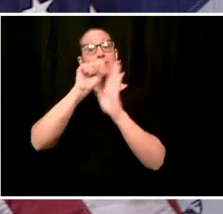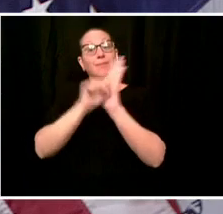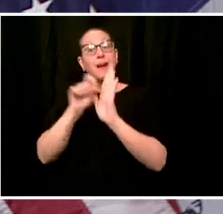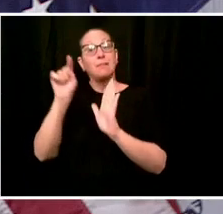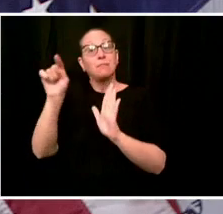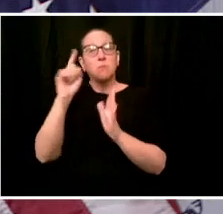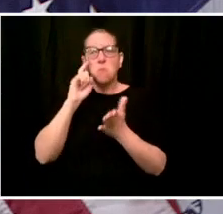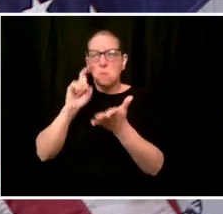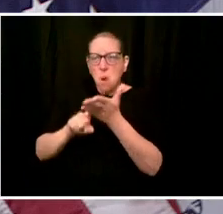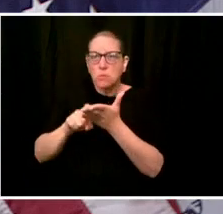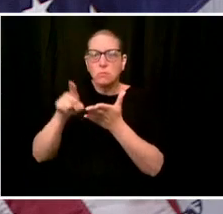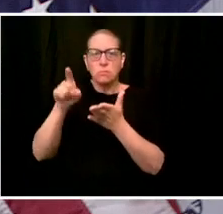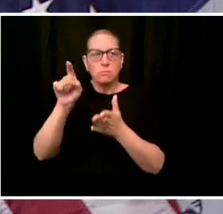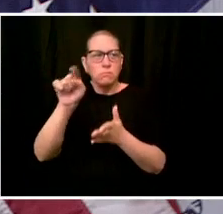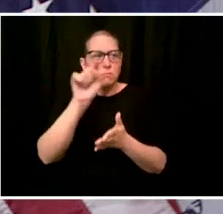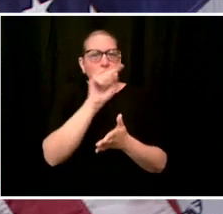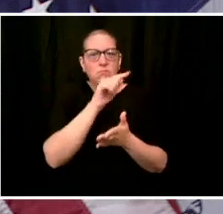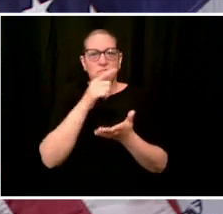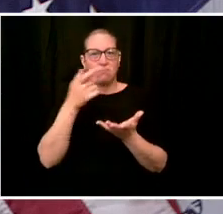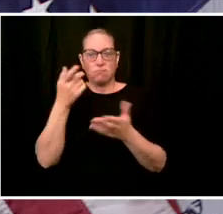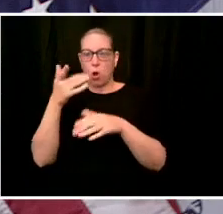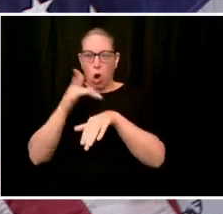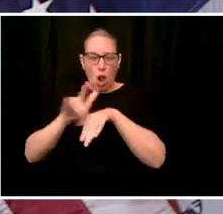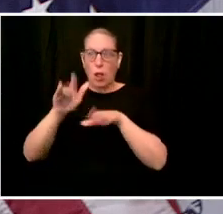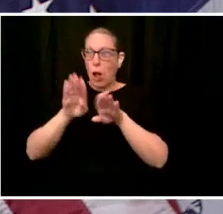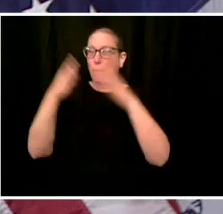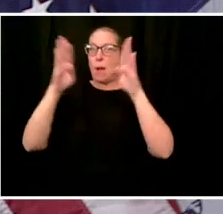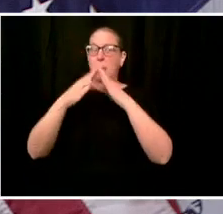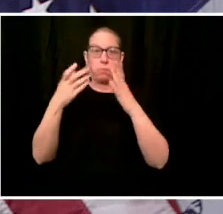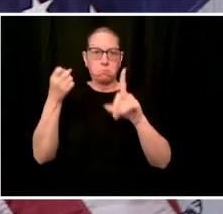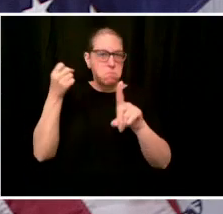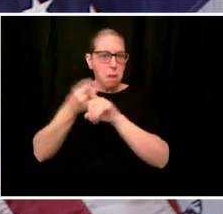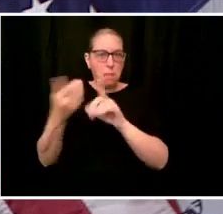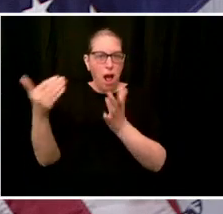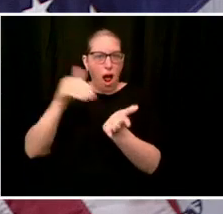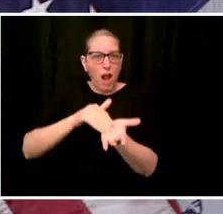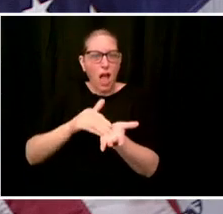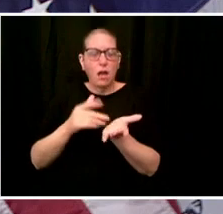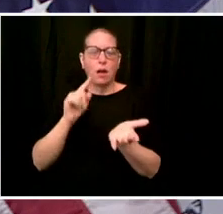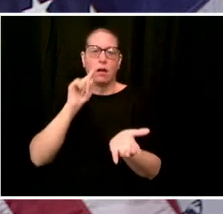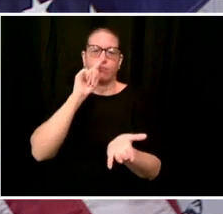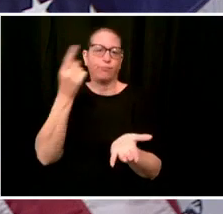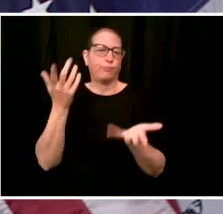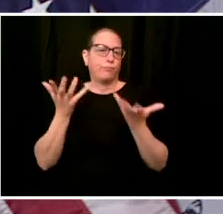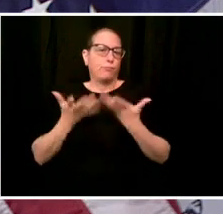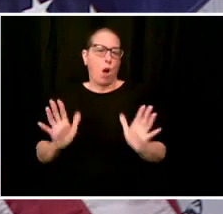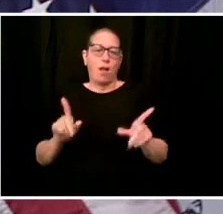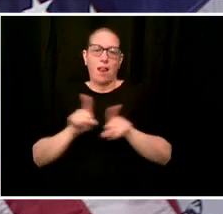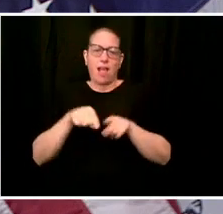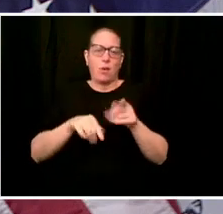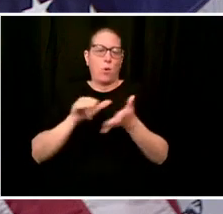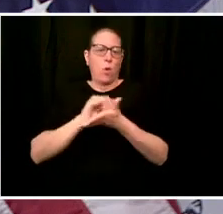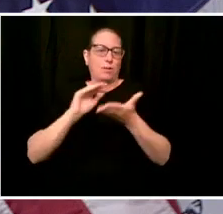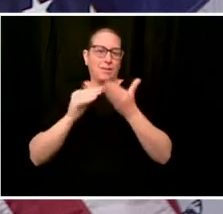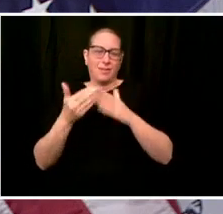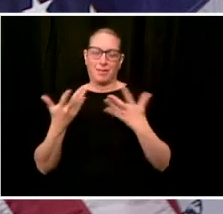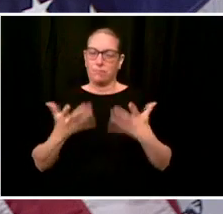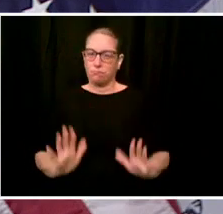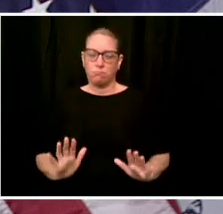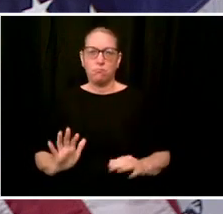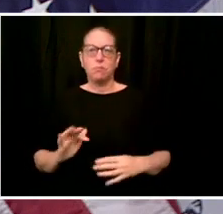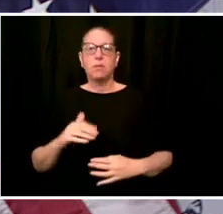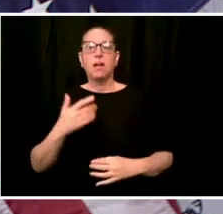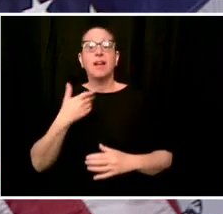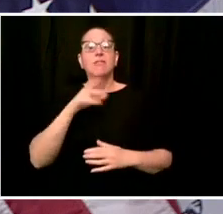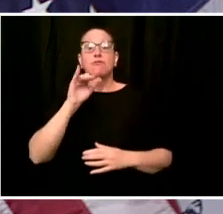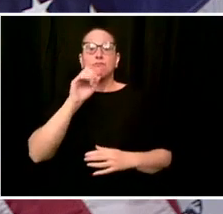it inevitably will spread around again. So I share his deep concern. I think everything should be based on the science. And remember, you